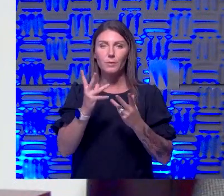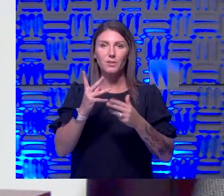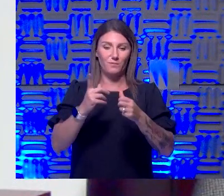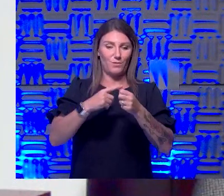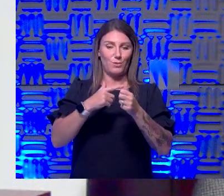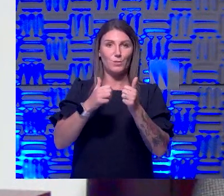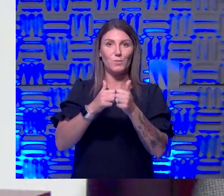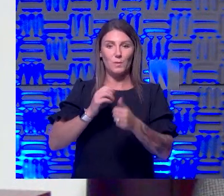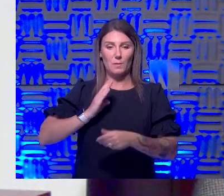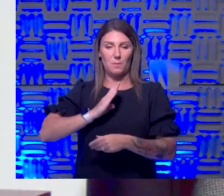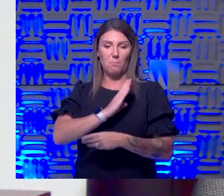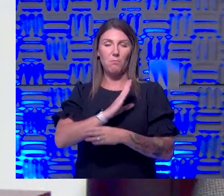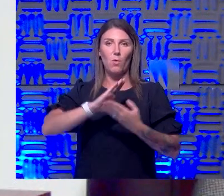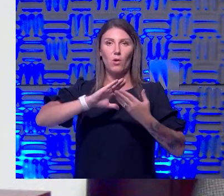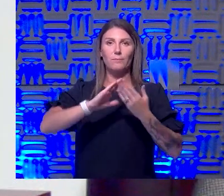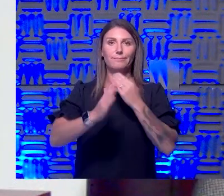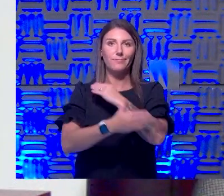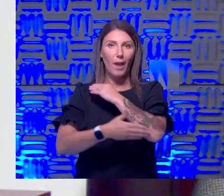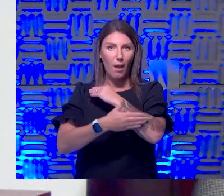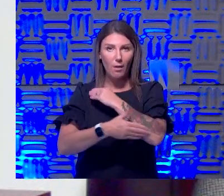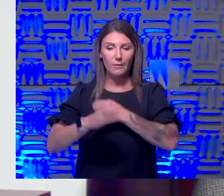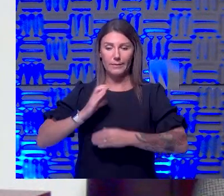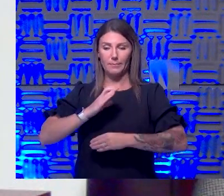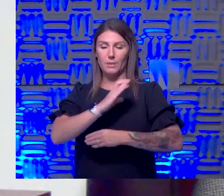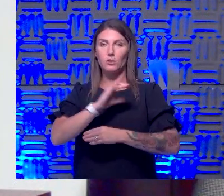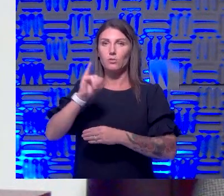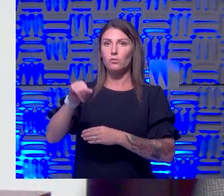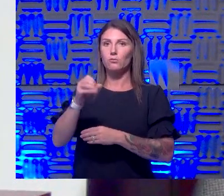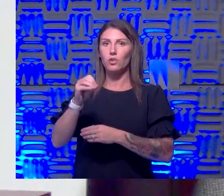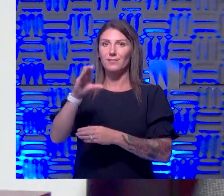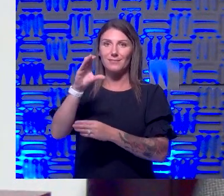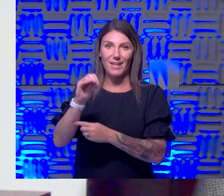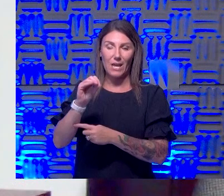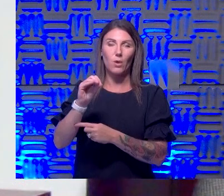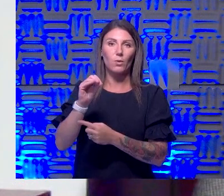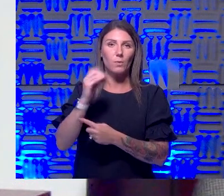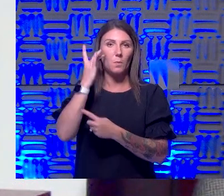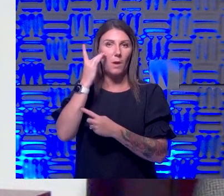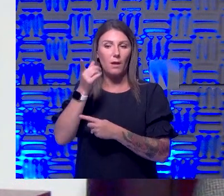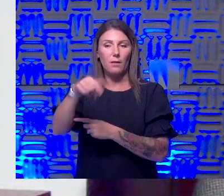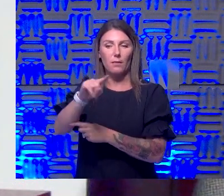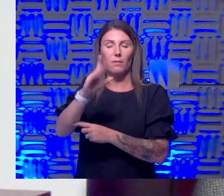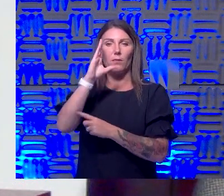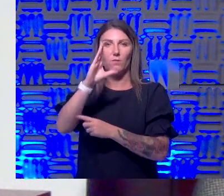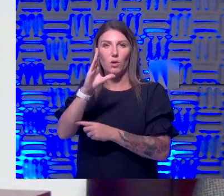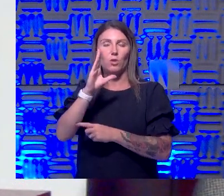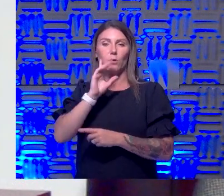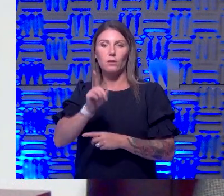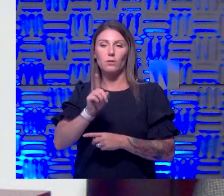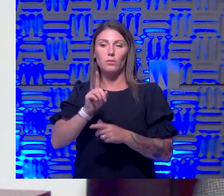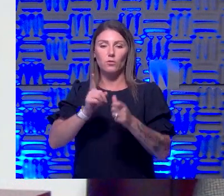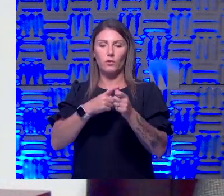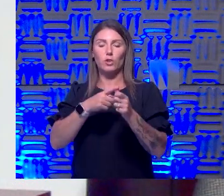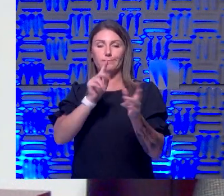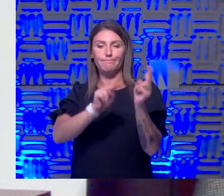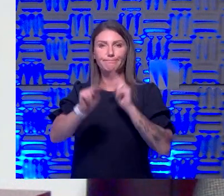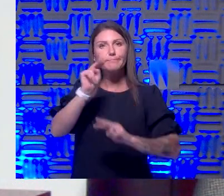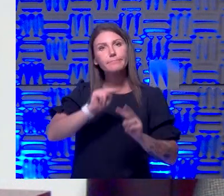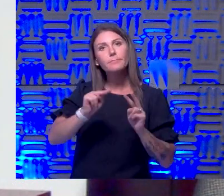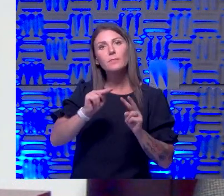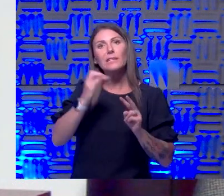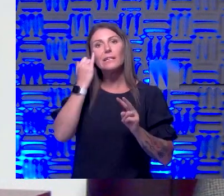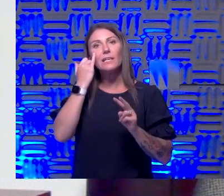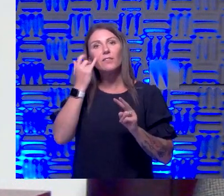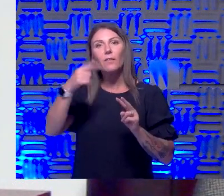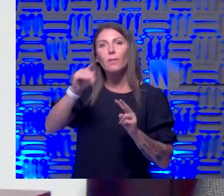with the Board of County Commissioners in Johnson County, because it looks like they first will be looking at, whether or not